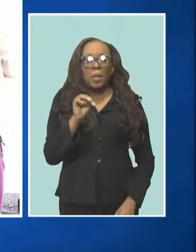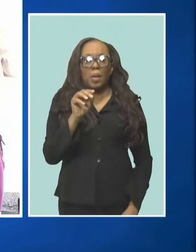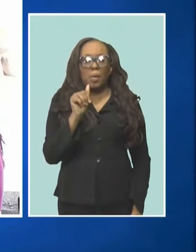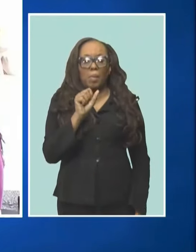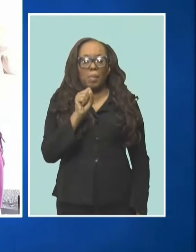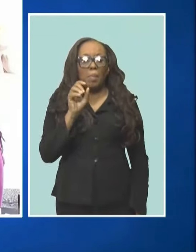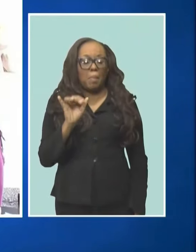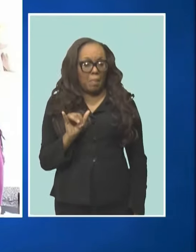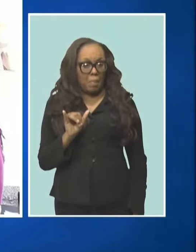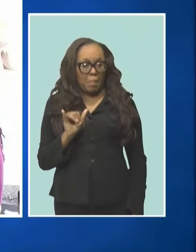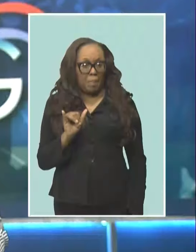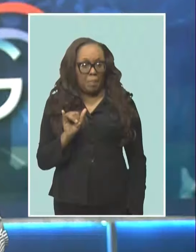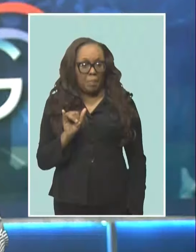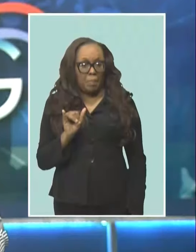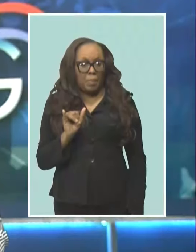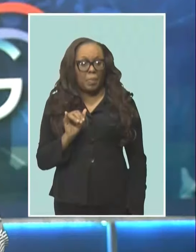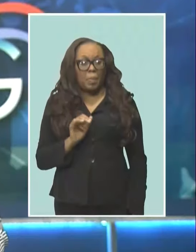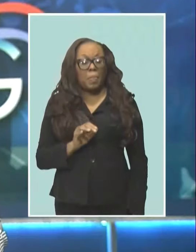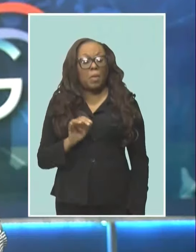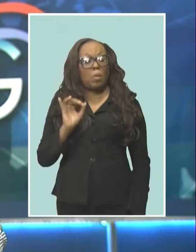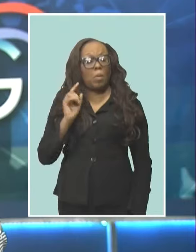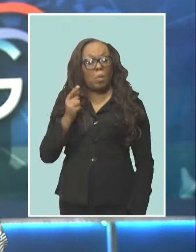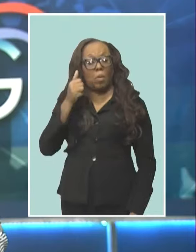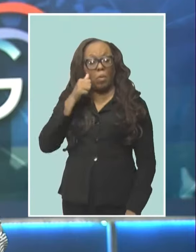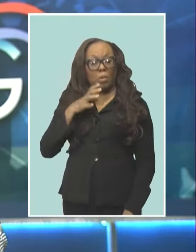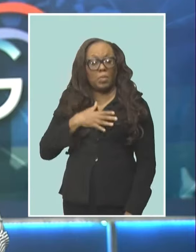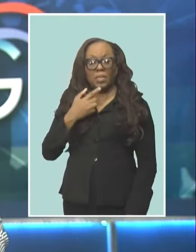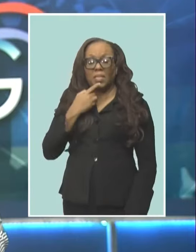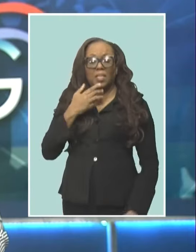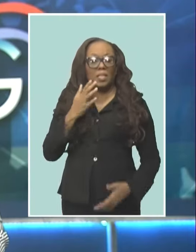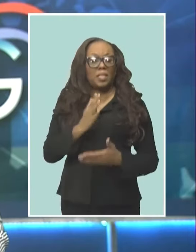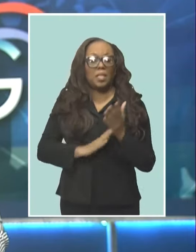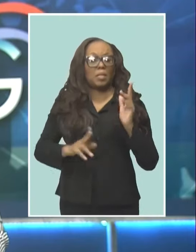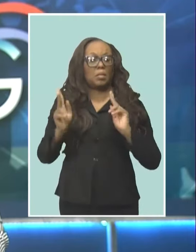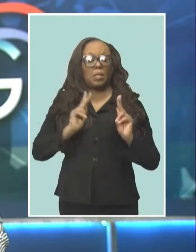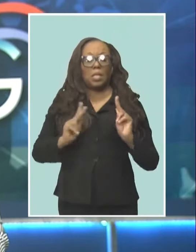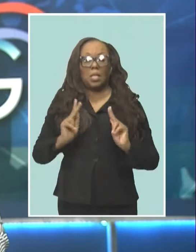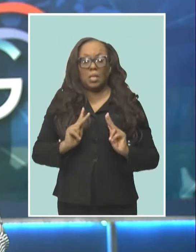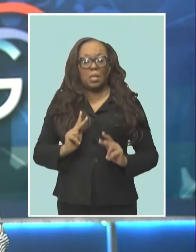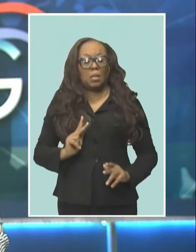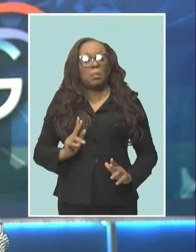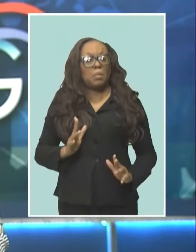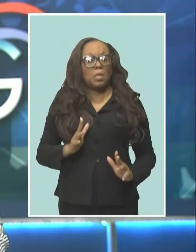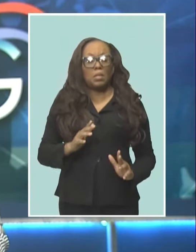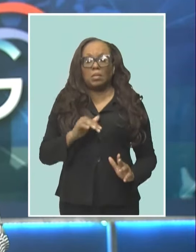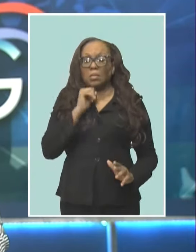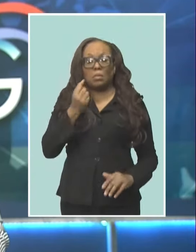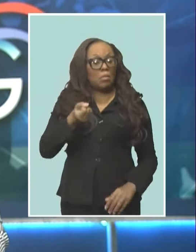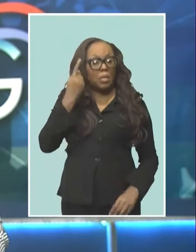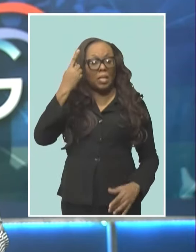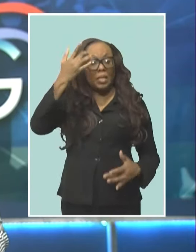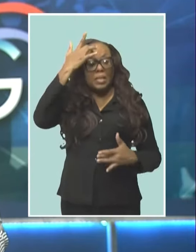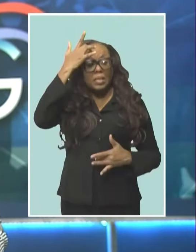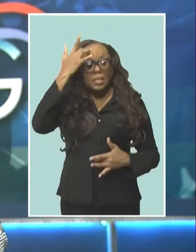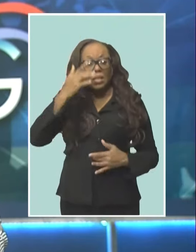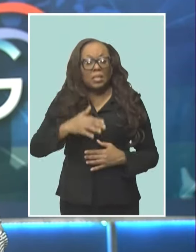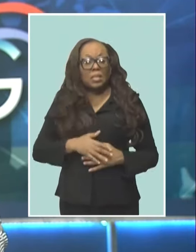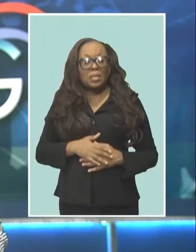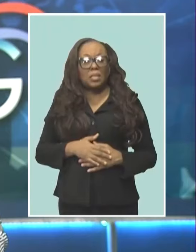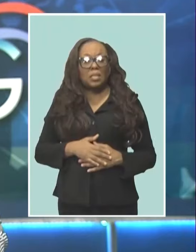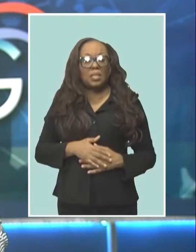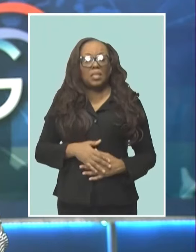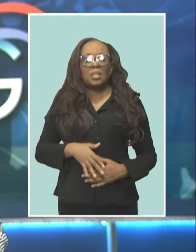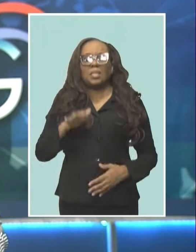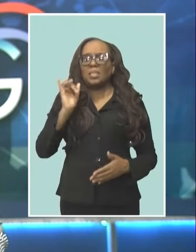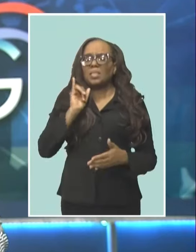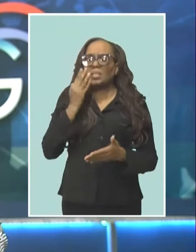endometriosis sufferer, says it is still an invisible disease and urges parents and other adults to stop classifying